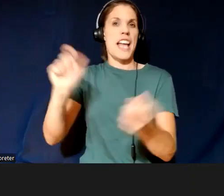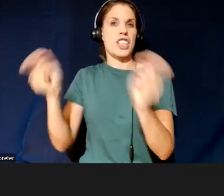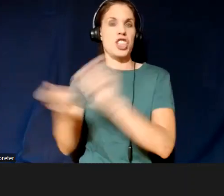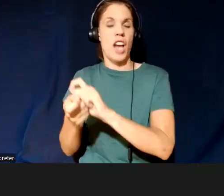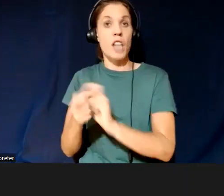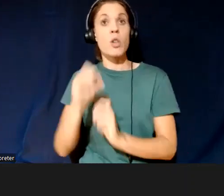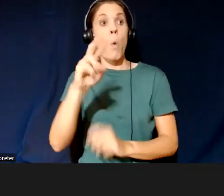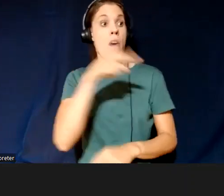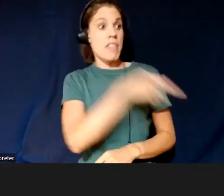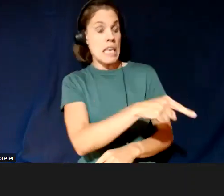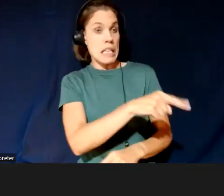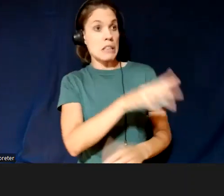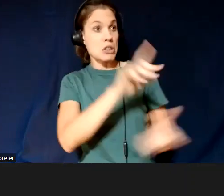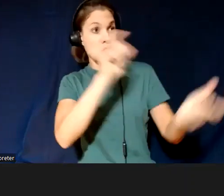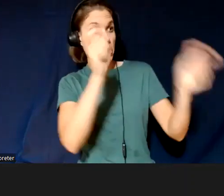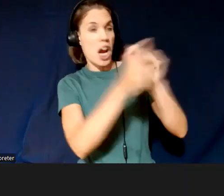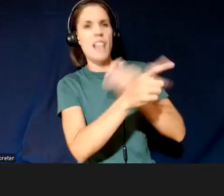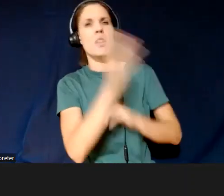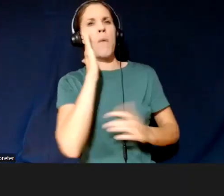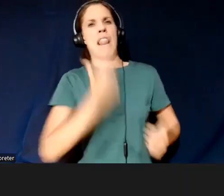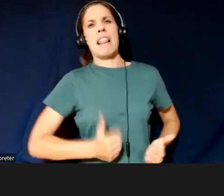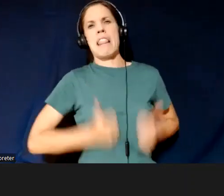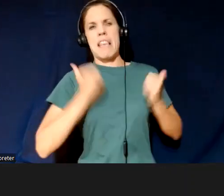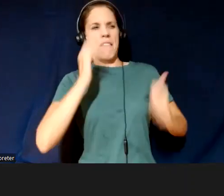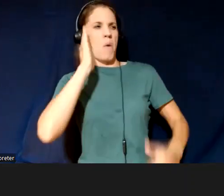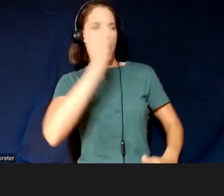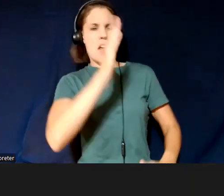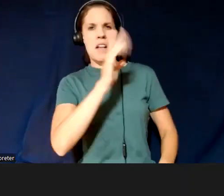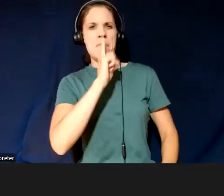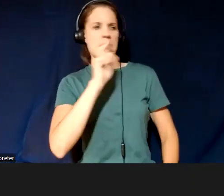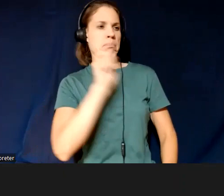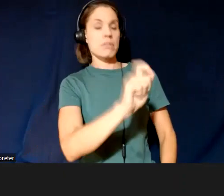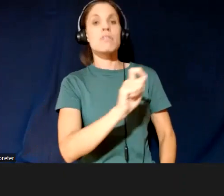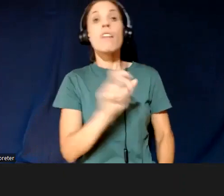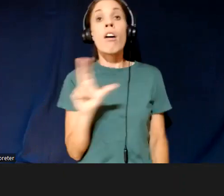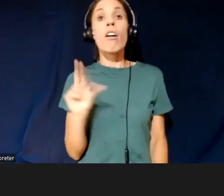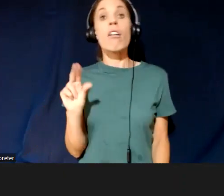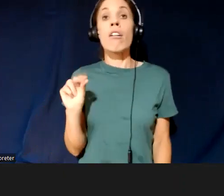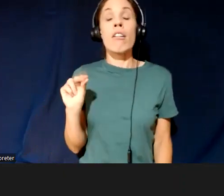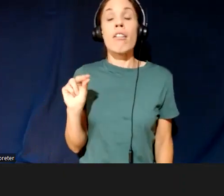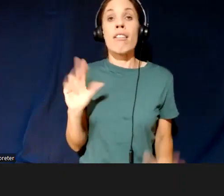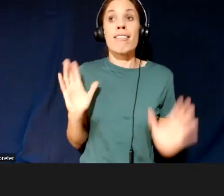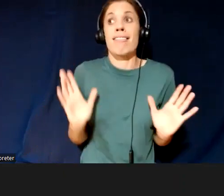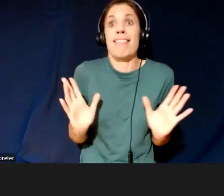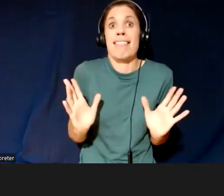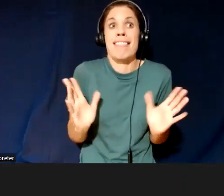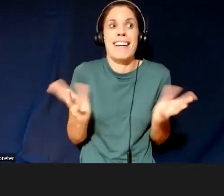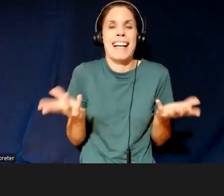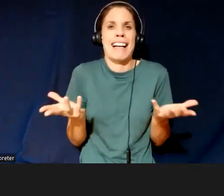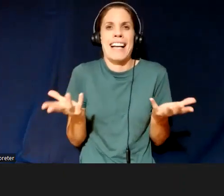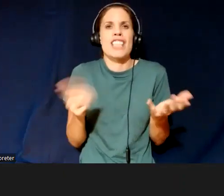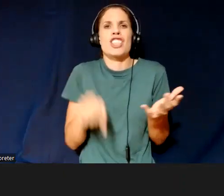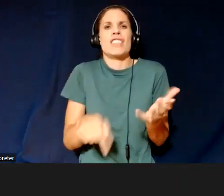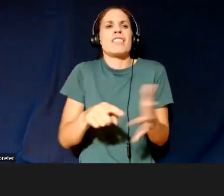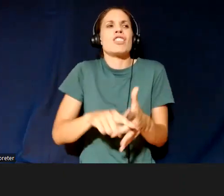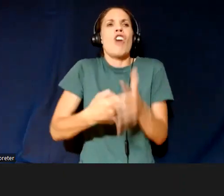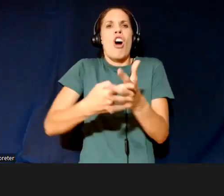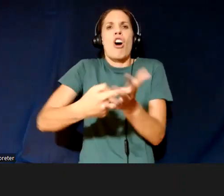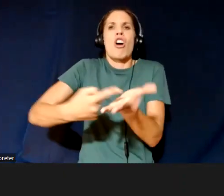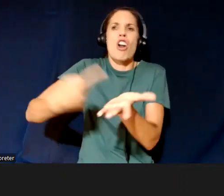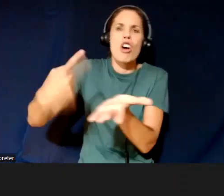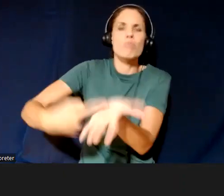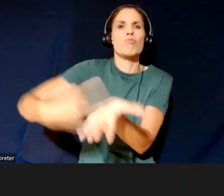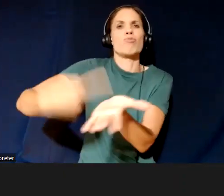figure out what aspects of their species adaptive capacity you can focus in on and can capitalize on or